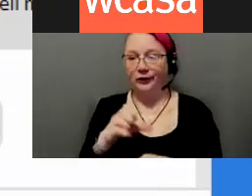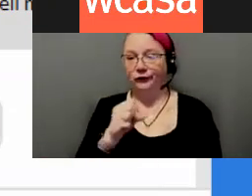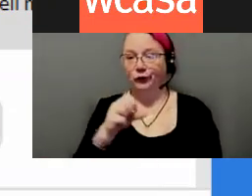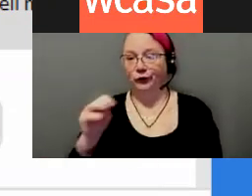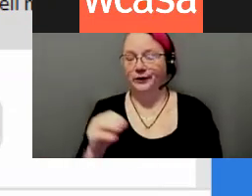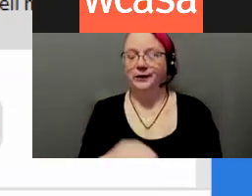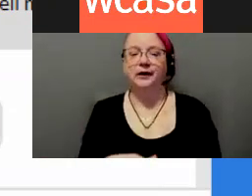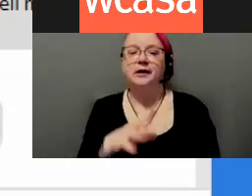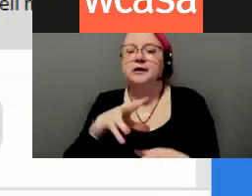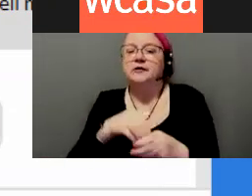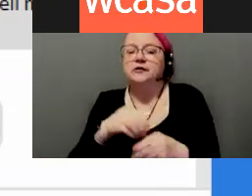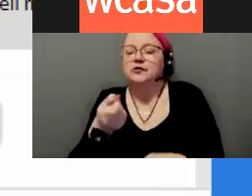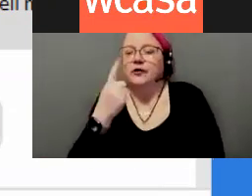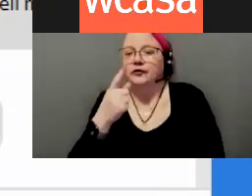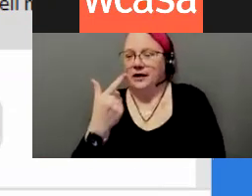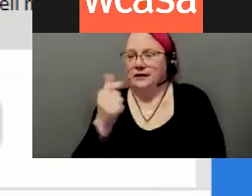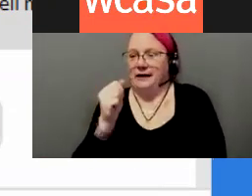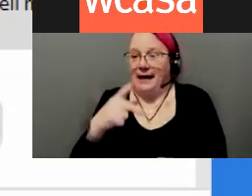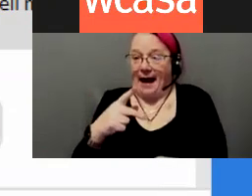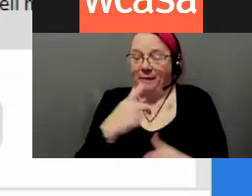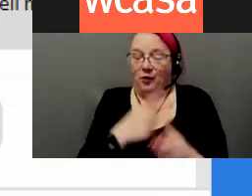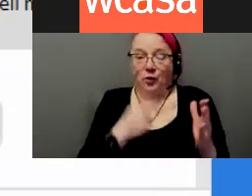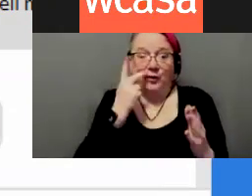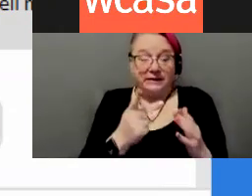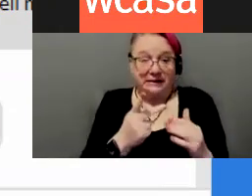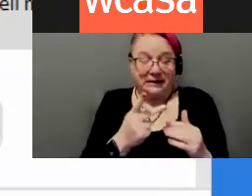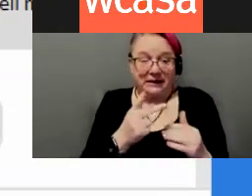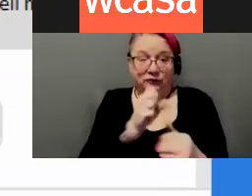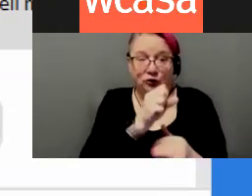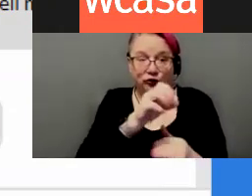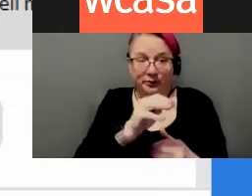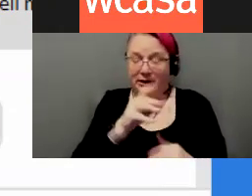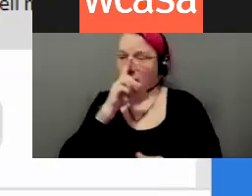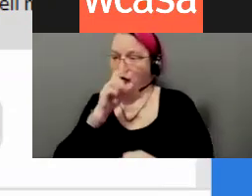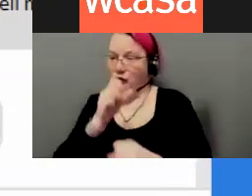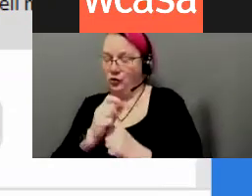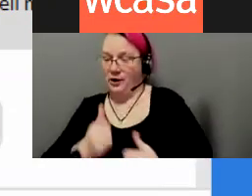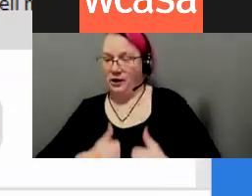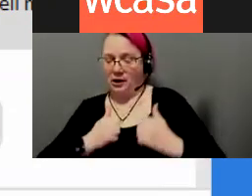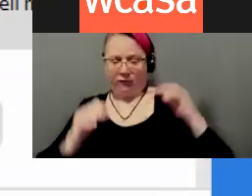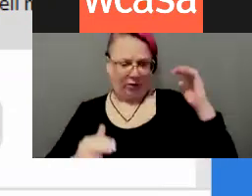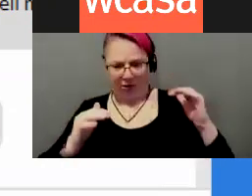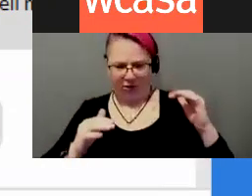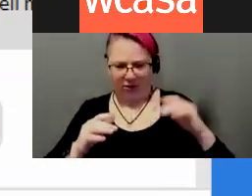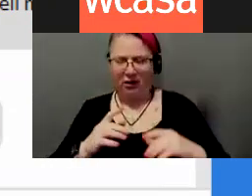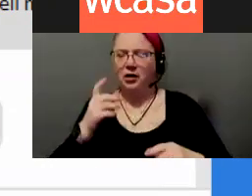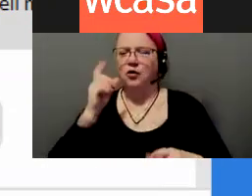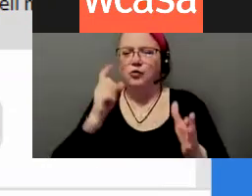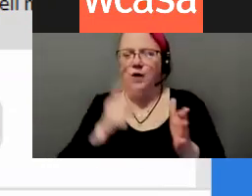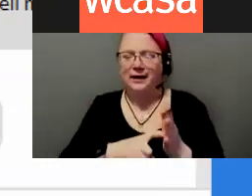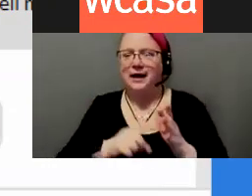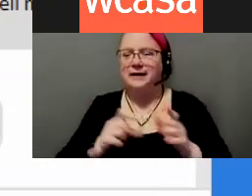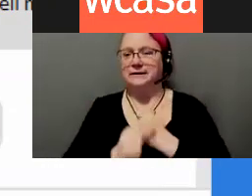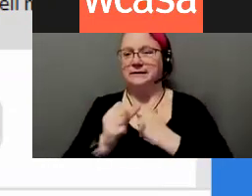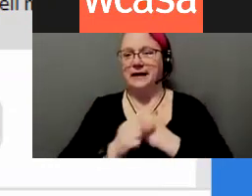includes understanding the gap between what we see on social media and real life, recognizing dangerous situations, and understanding the way